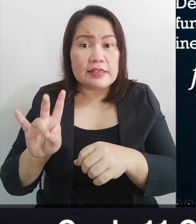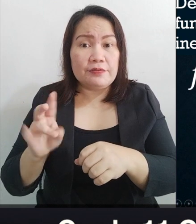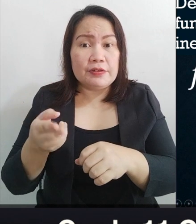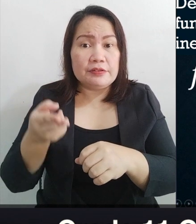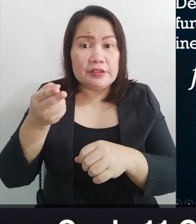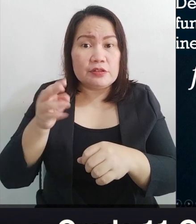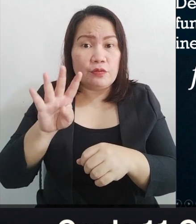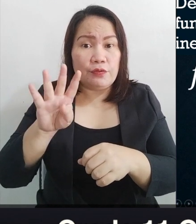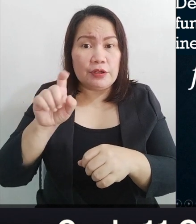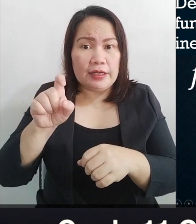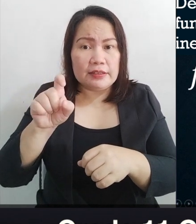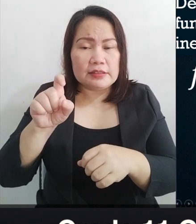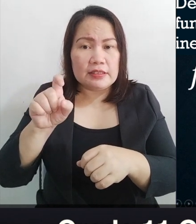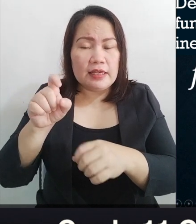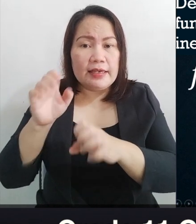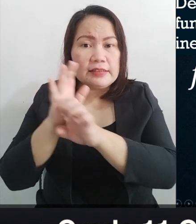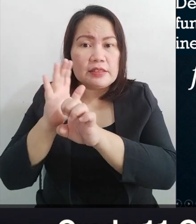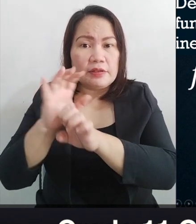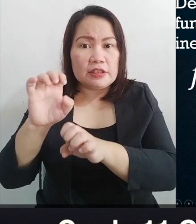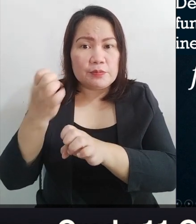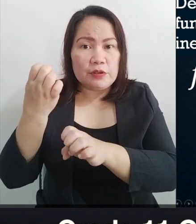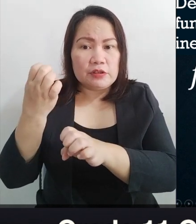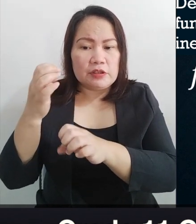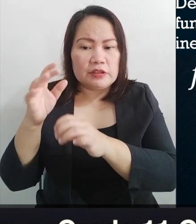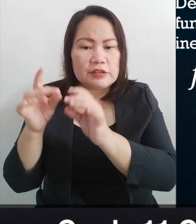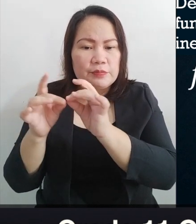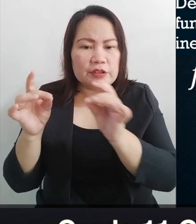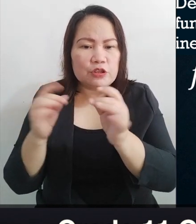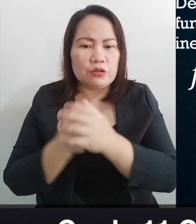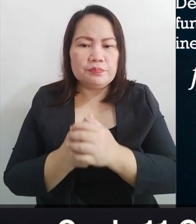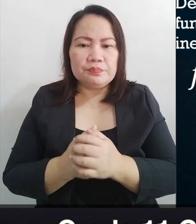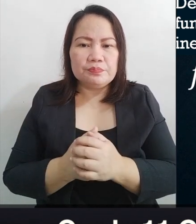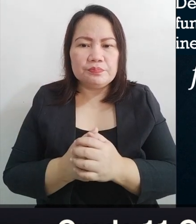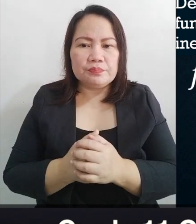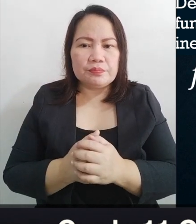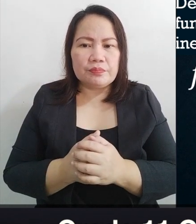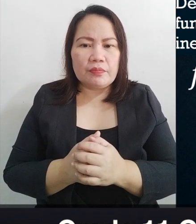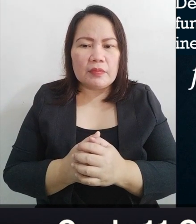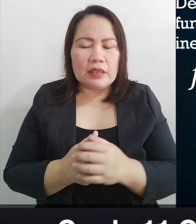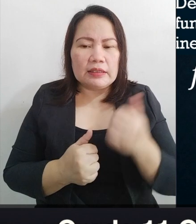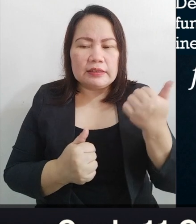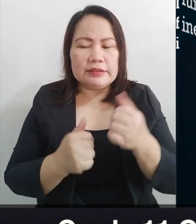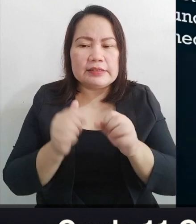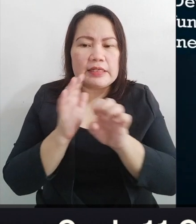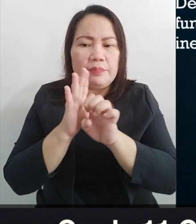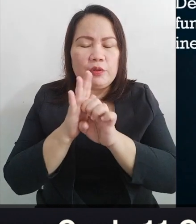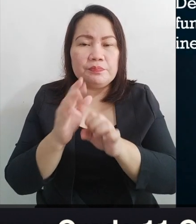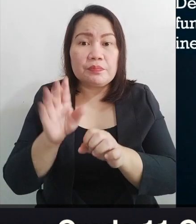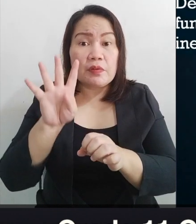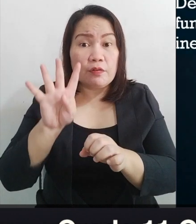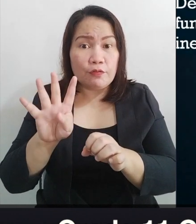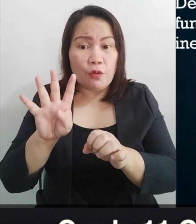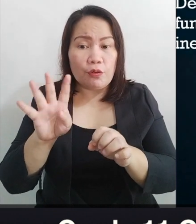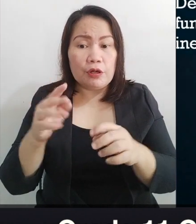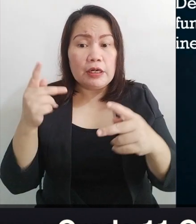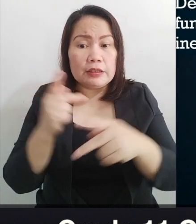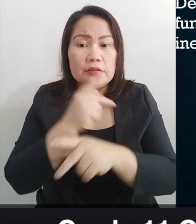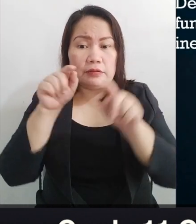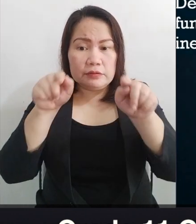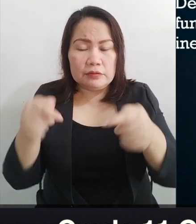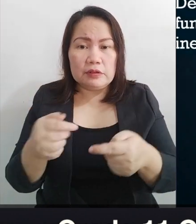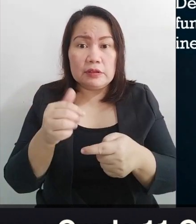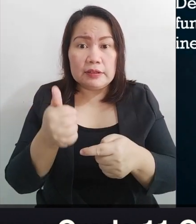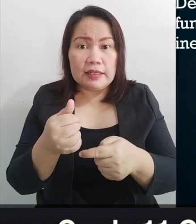7 raised to 4x naman is an example of exponential expression. Another example, we have